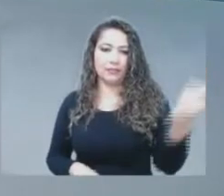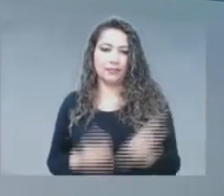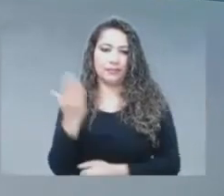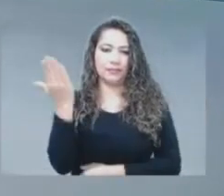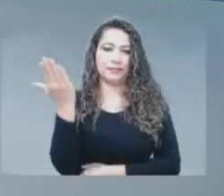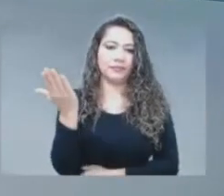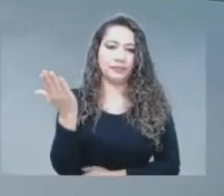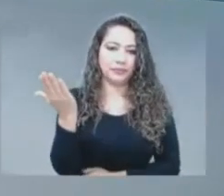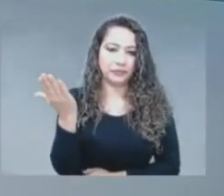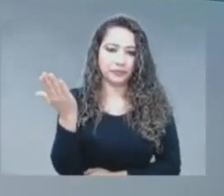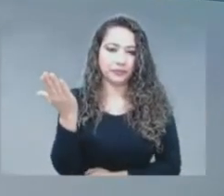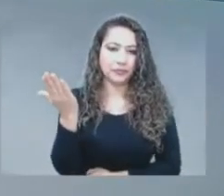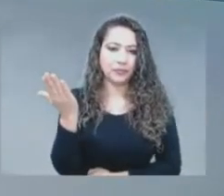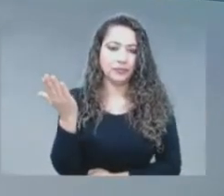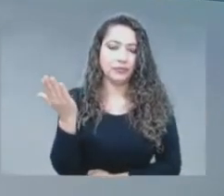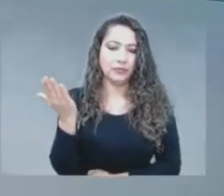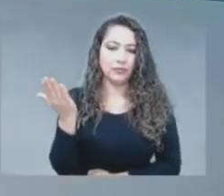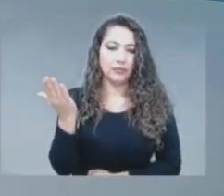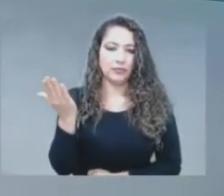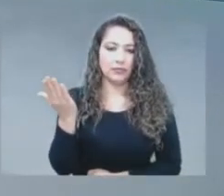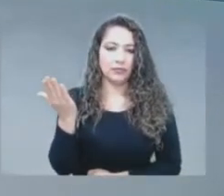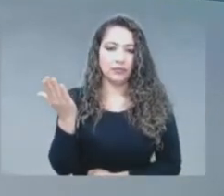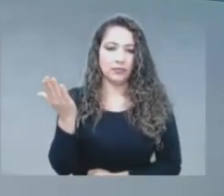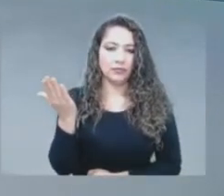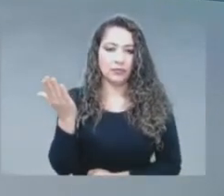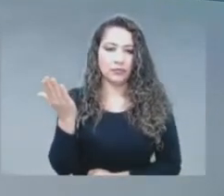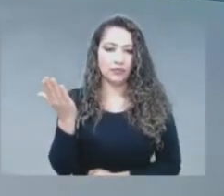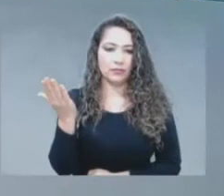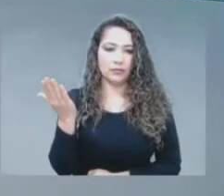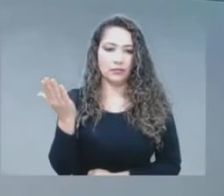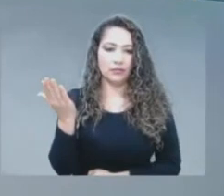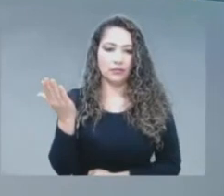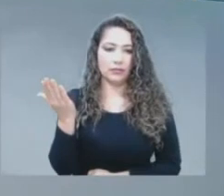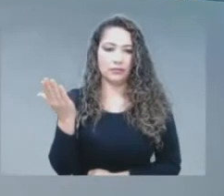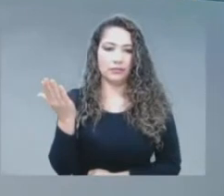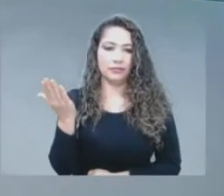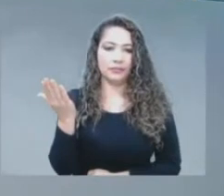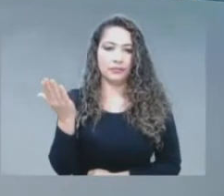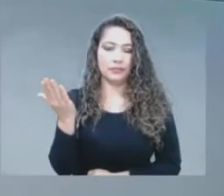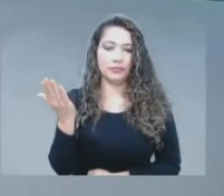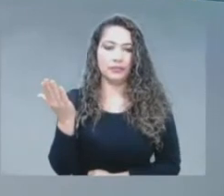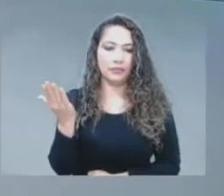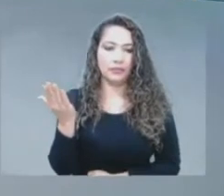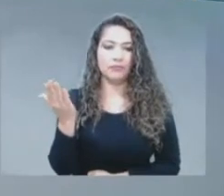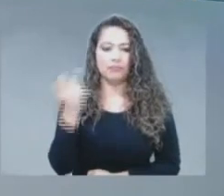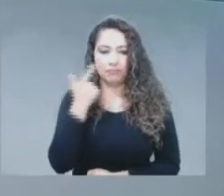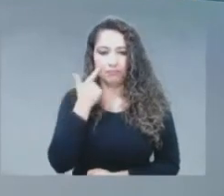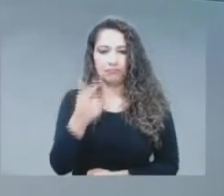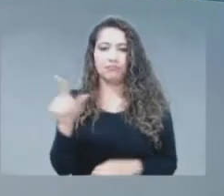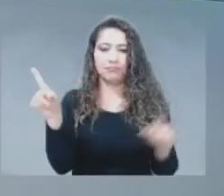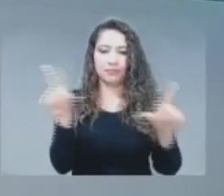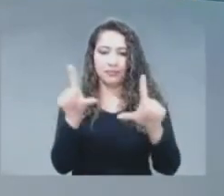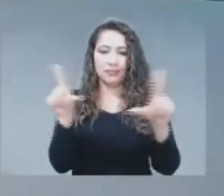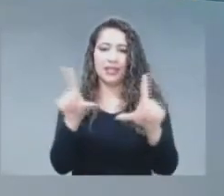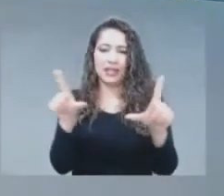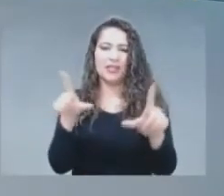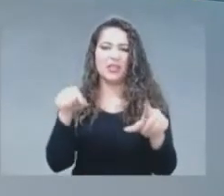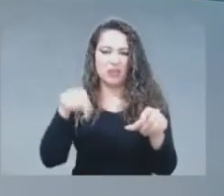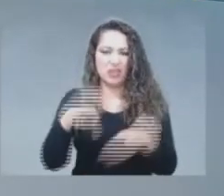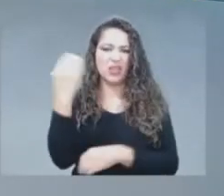those areas, they have different colors other than blue. We see the amount of channels that are available. In Colombia,